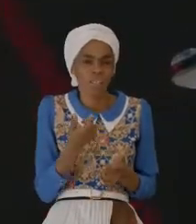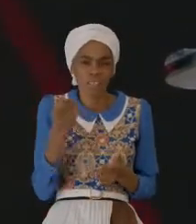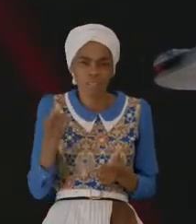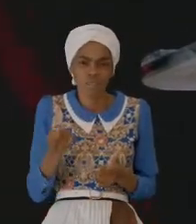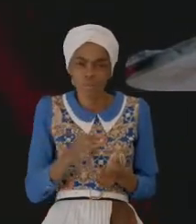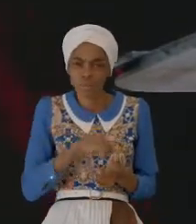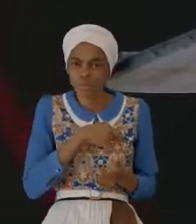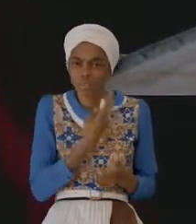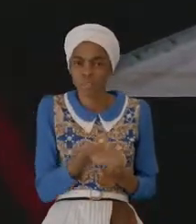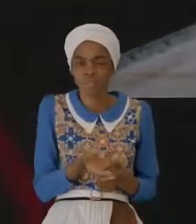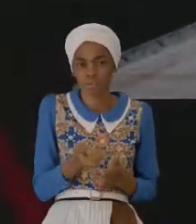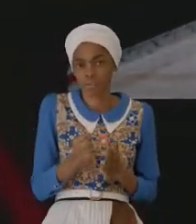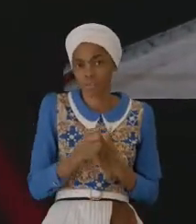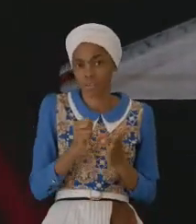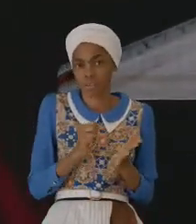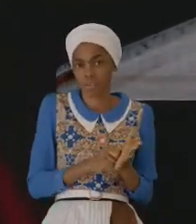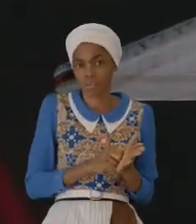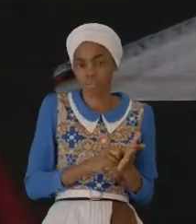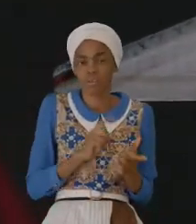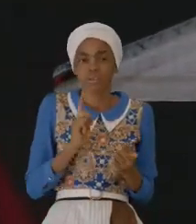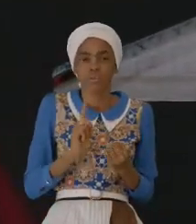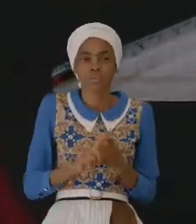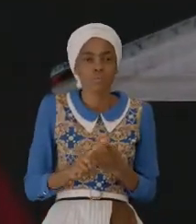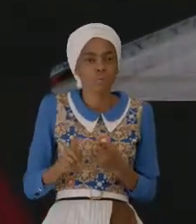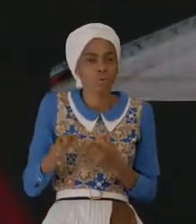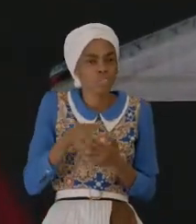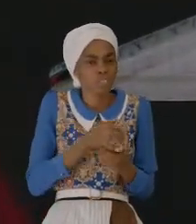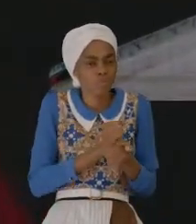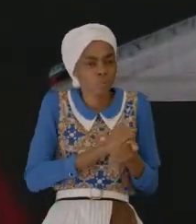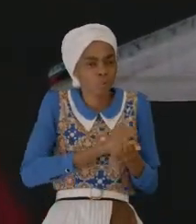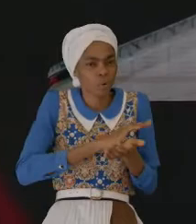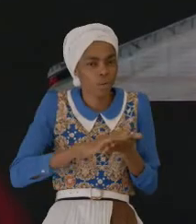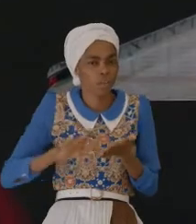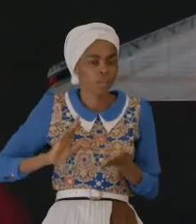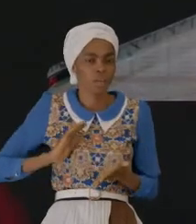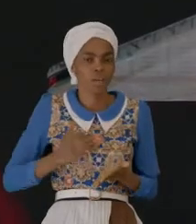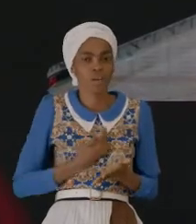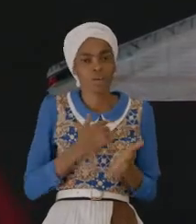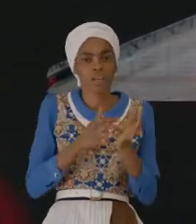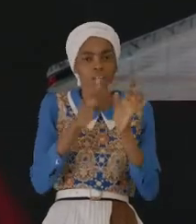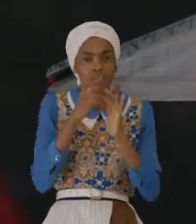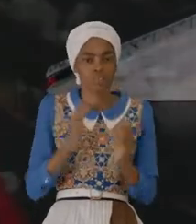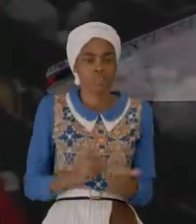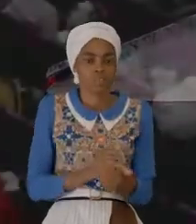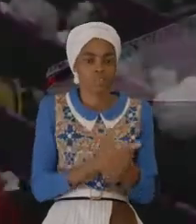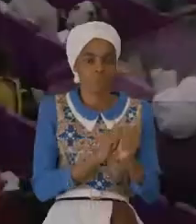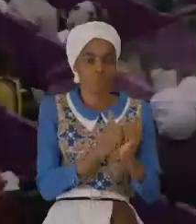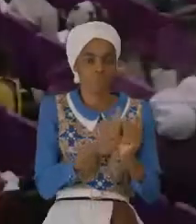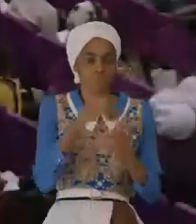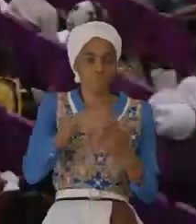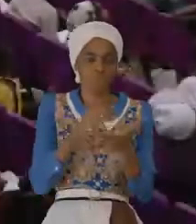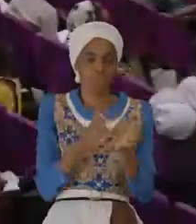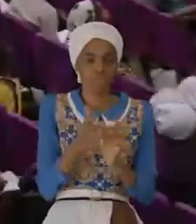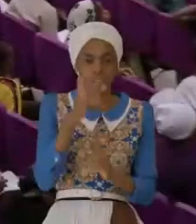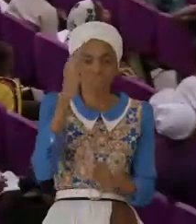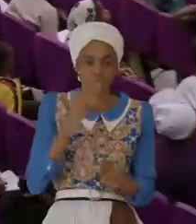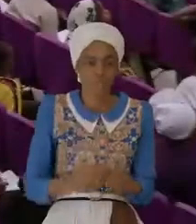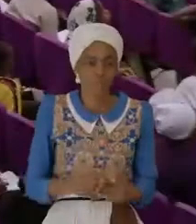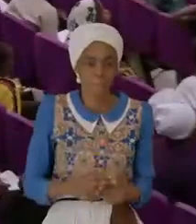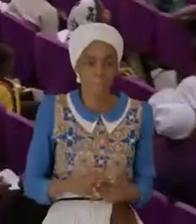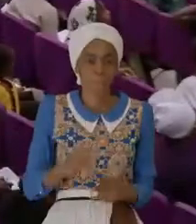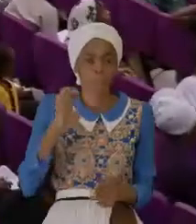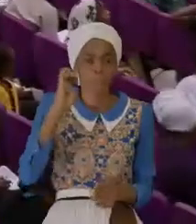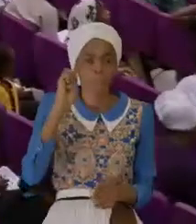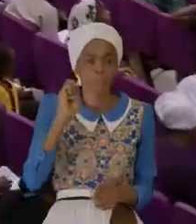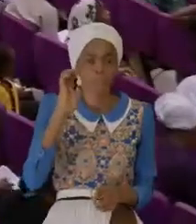to spoil our Christian race in Jesus name Ecclesiastes